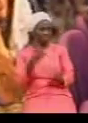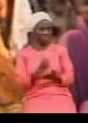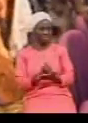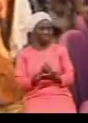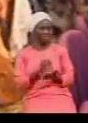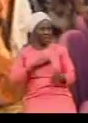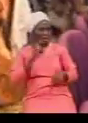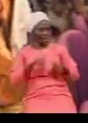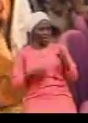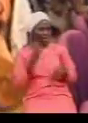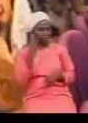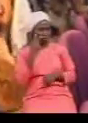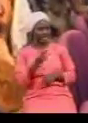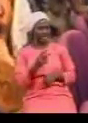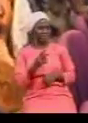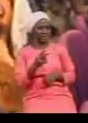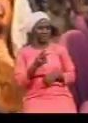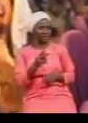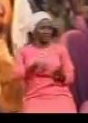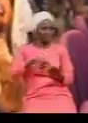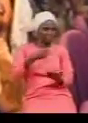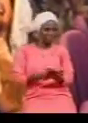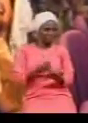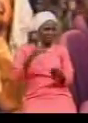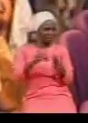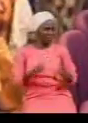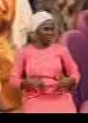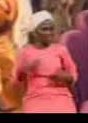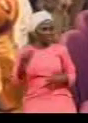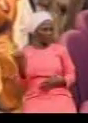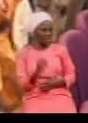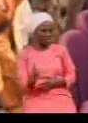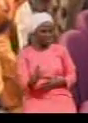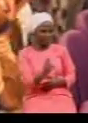I cannot see defeat in the life of anyone.